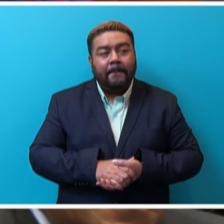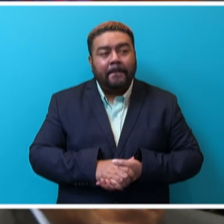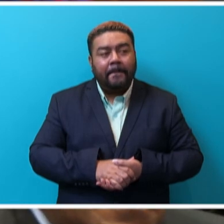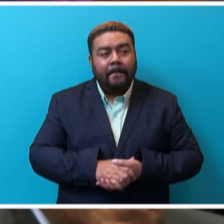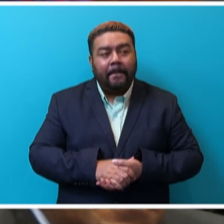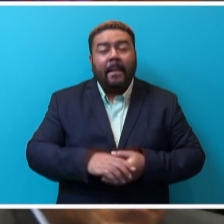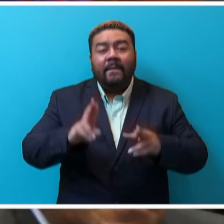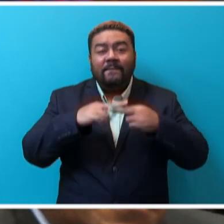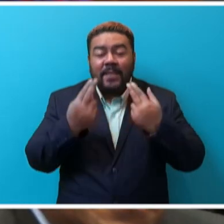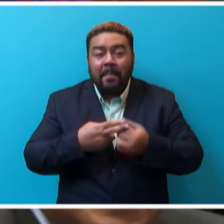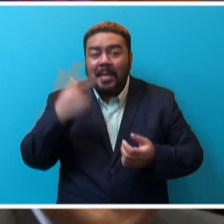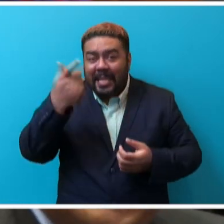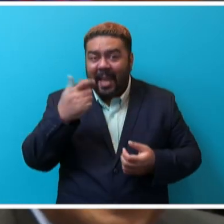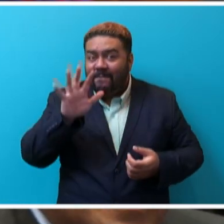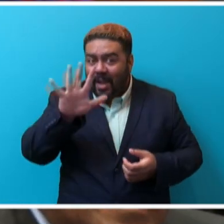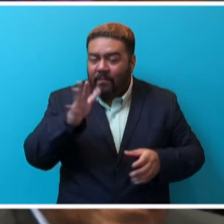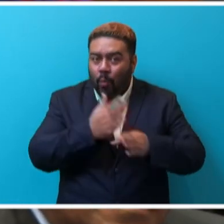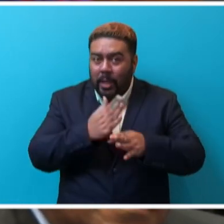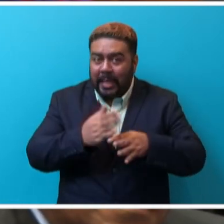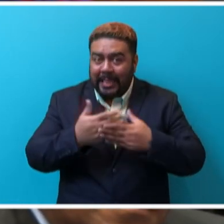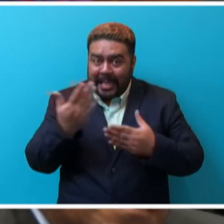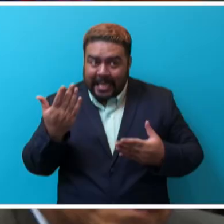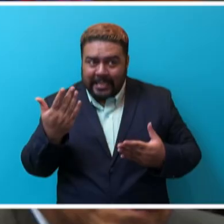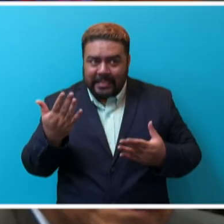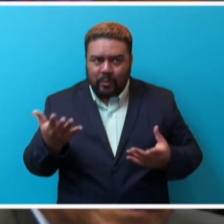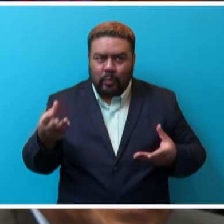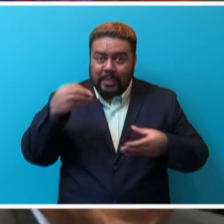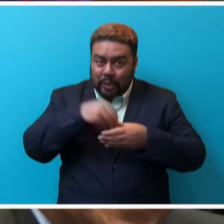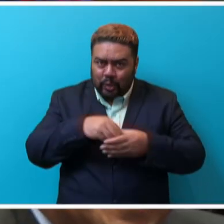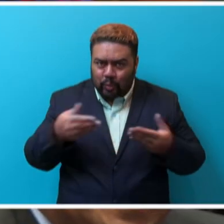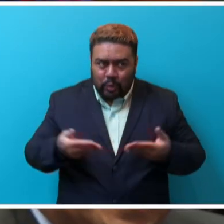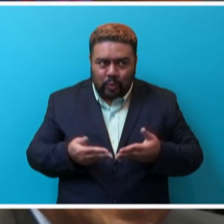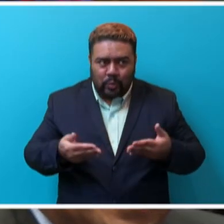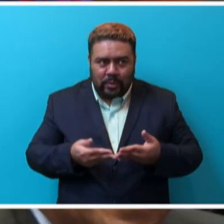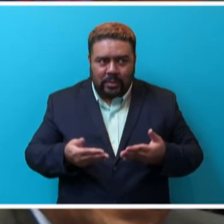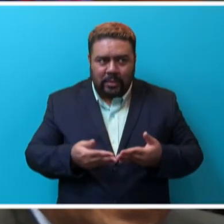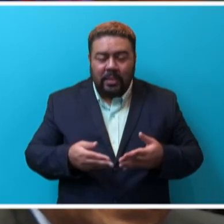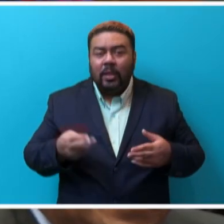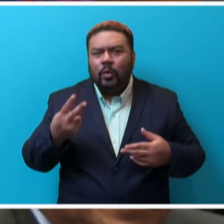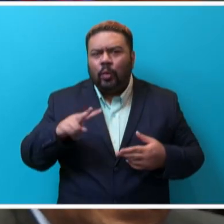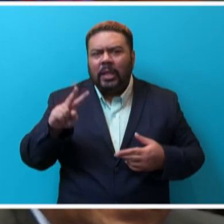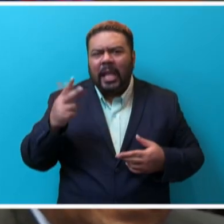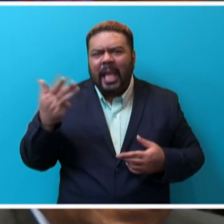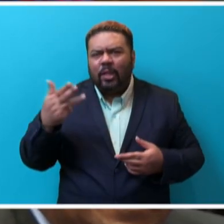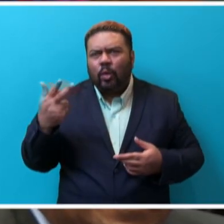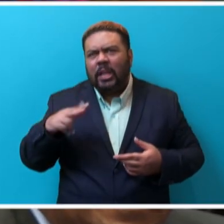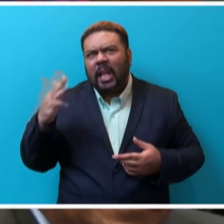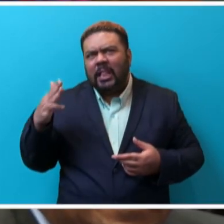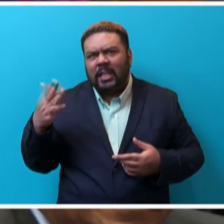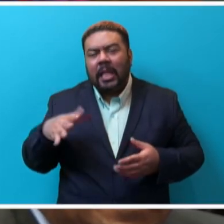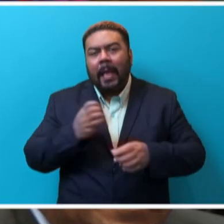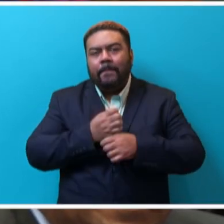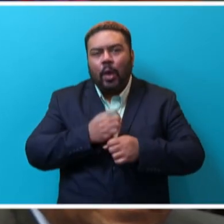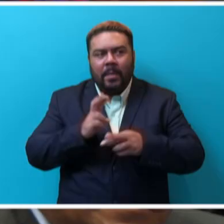care leave of 5 working days was introduced in Fiji through the 2018-19 Employment